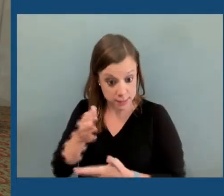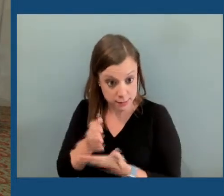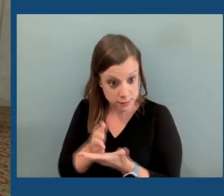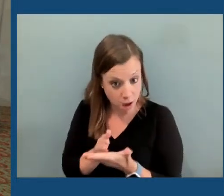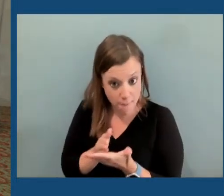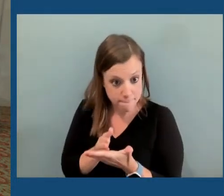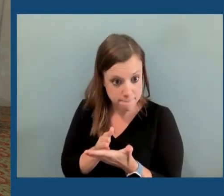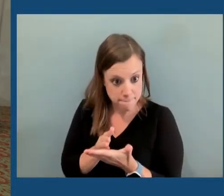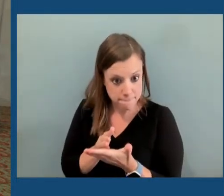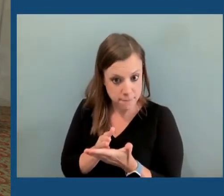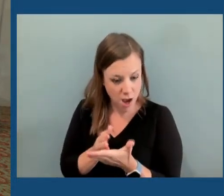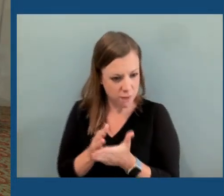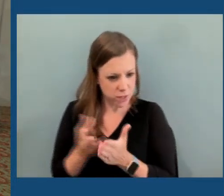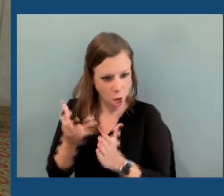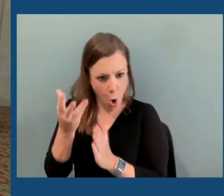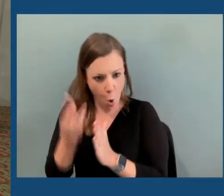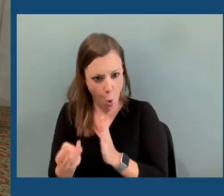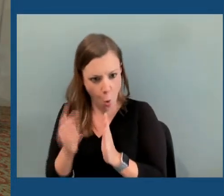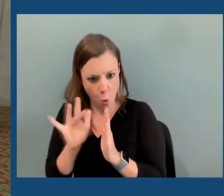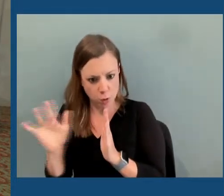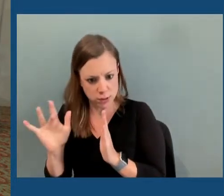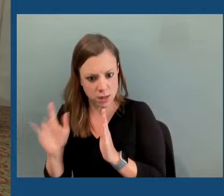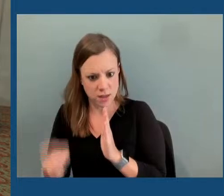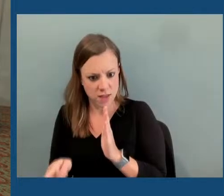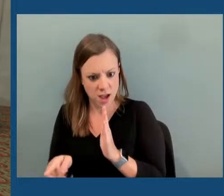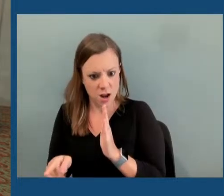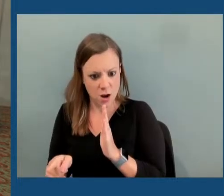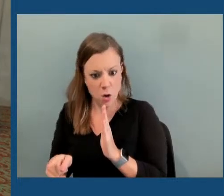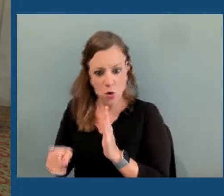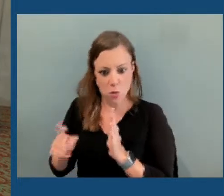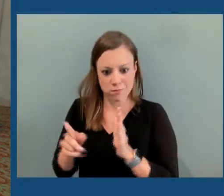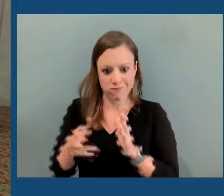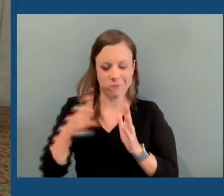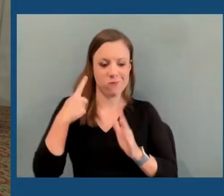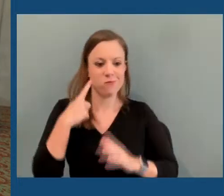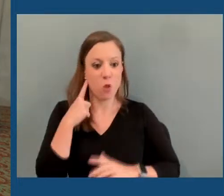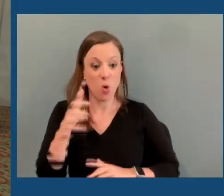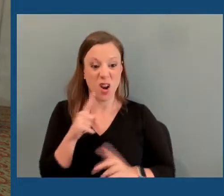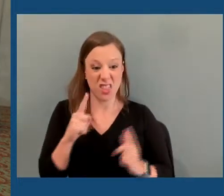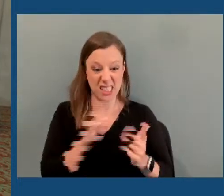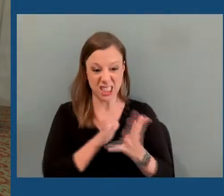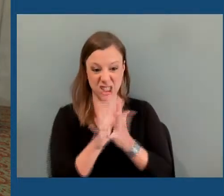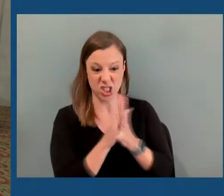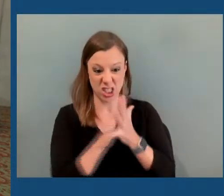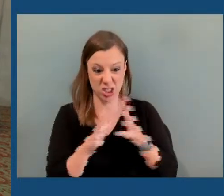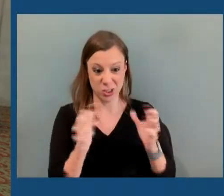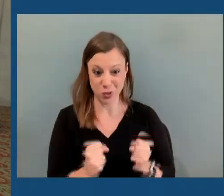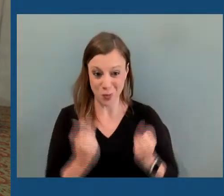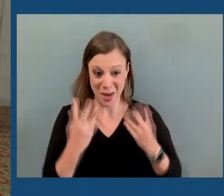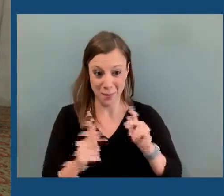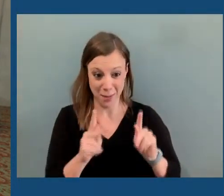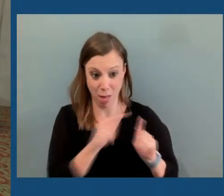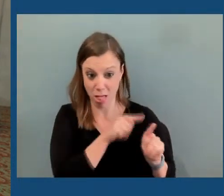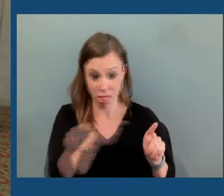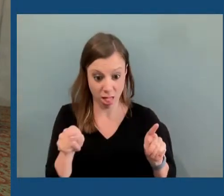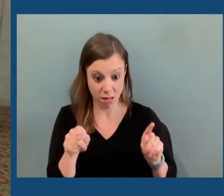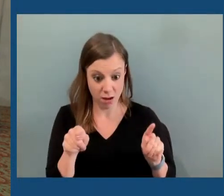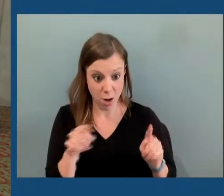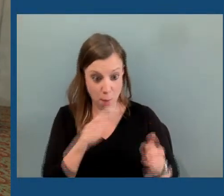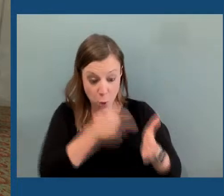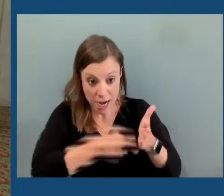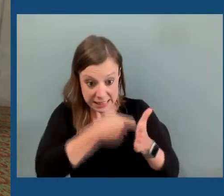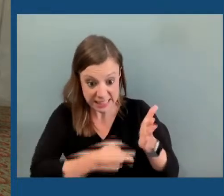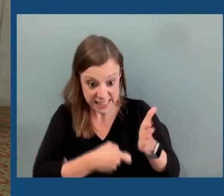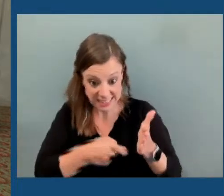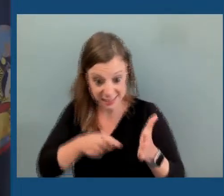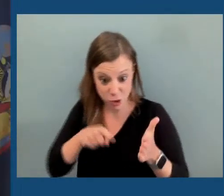holes that will be left over by the pause in congestion pricing? And have you talked or asked federal officials to withhold signing off on congestion